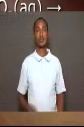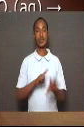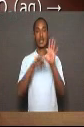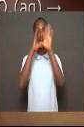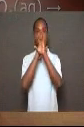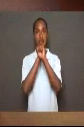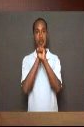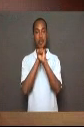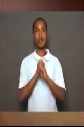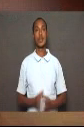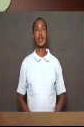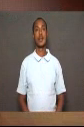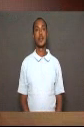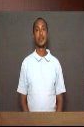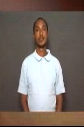Time's up.